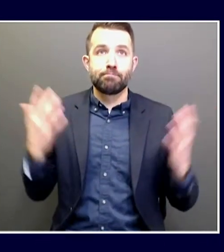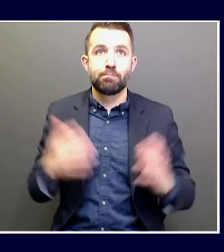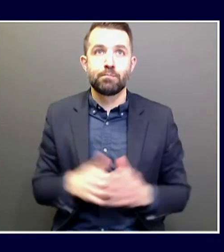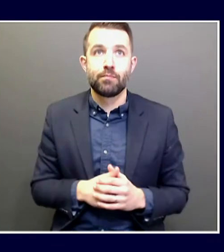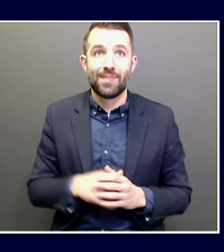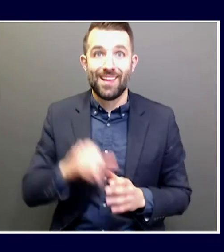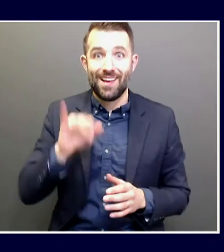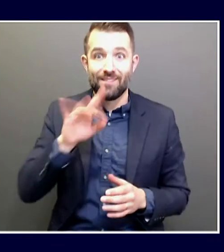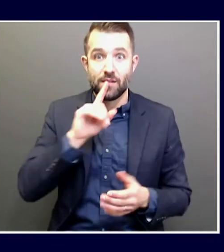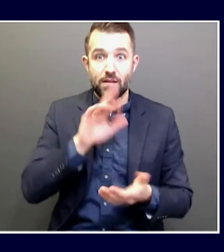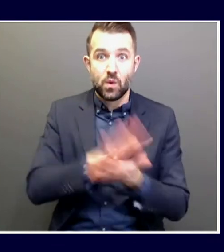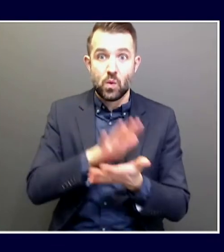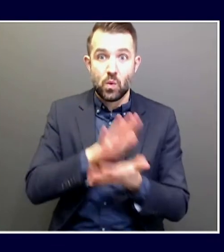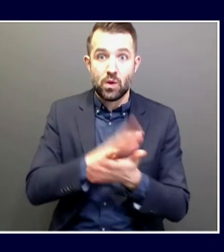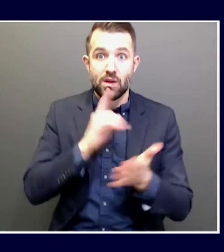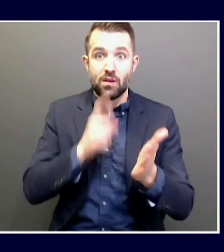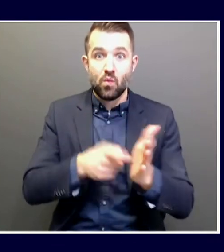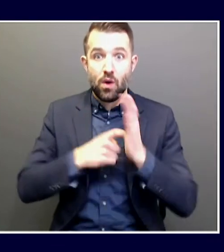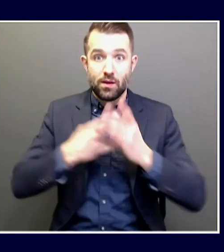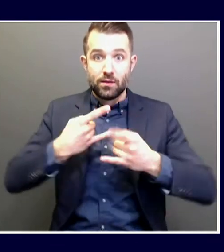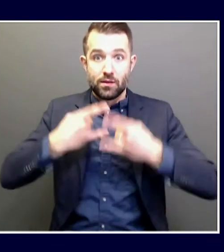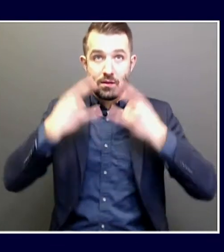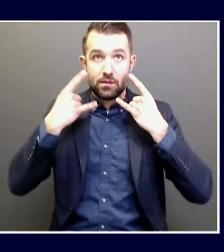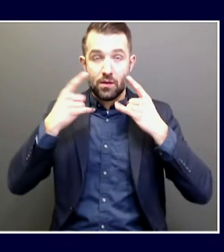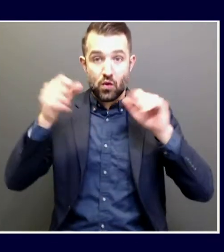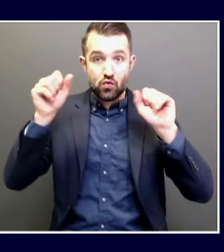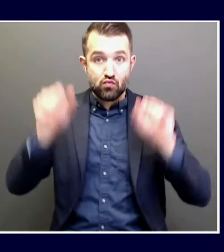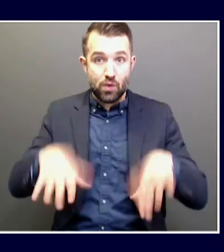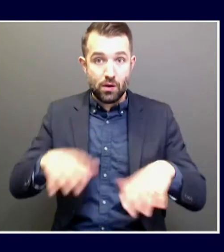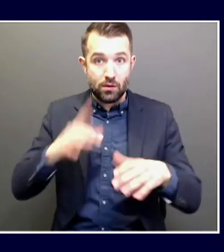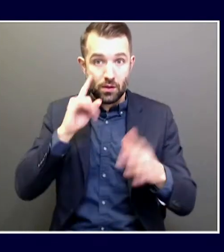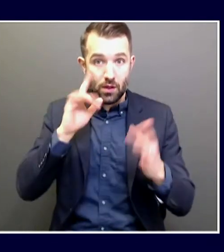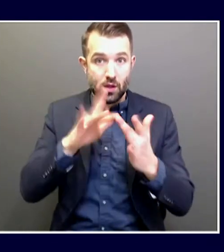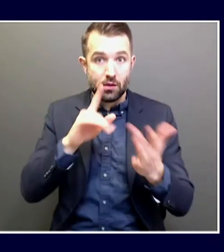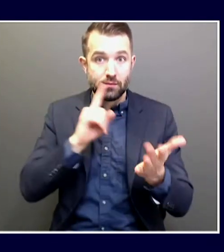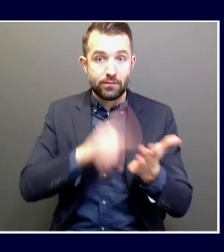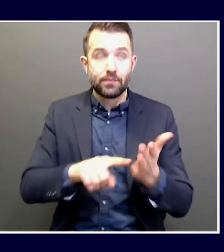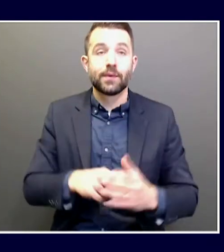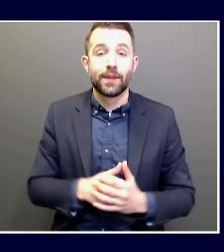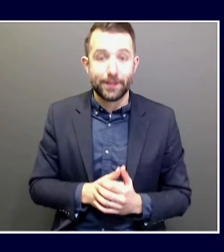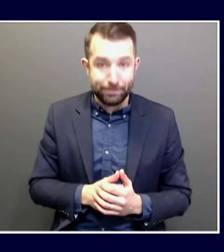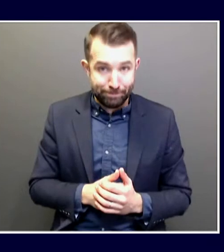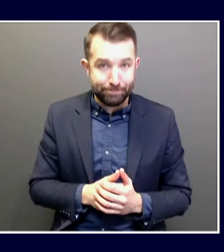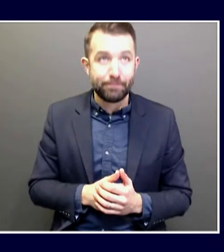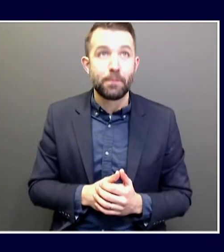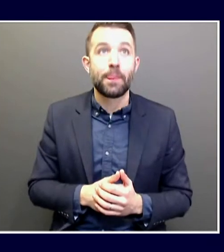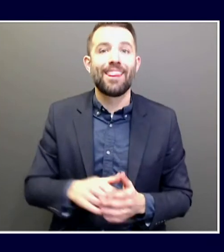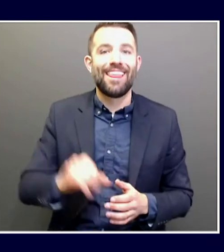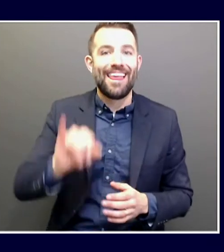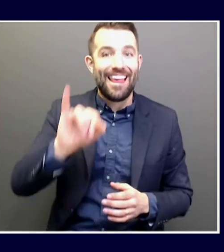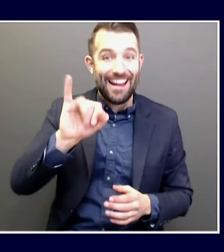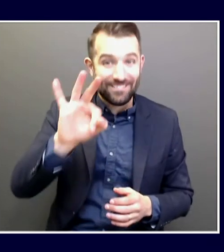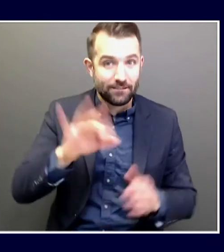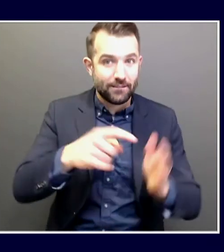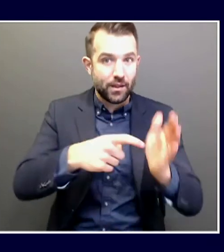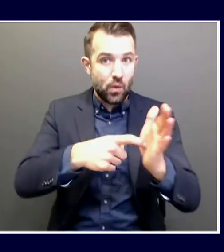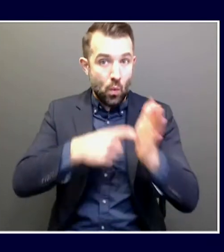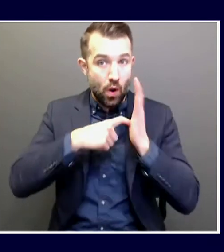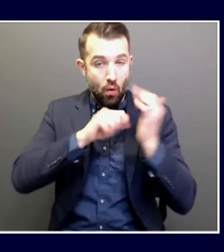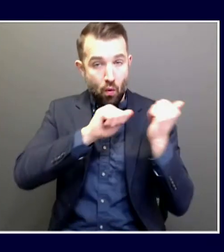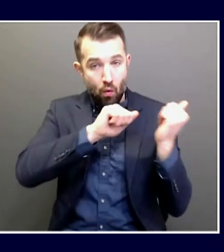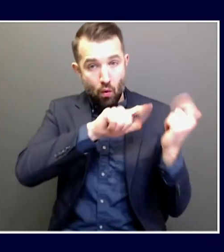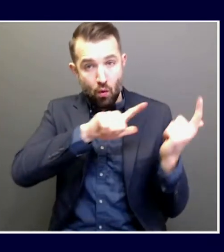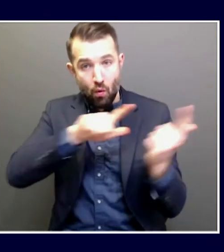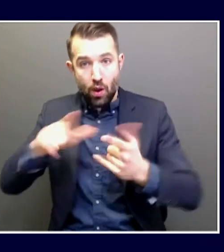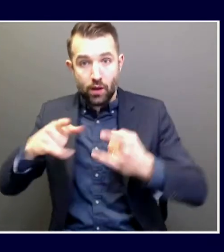They may back off. They may suspend contact tracing provided they have a mask mandate in place. I heard from one superintendent